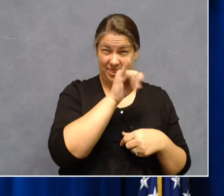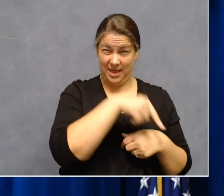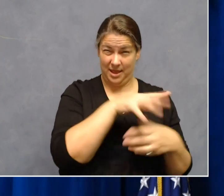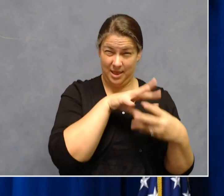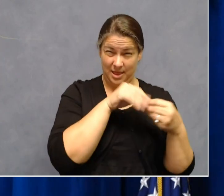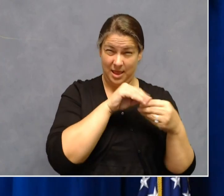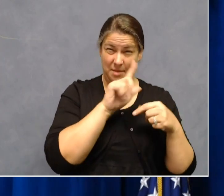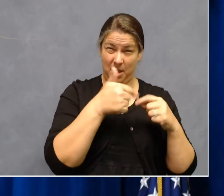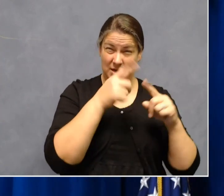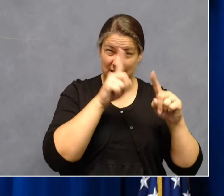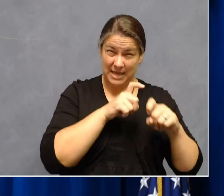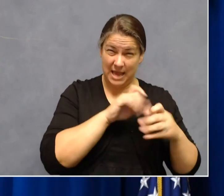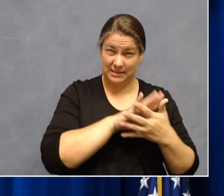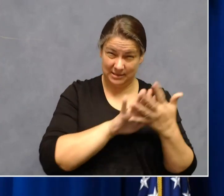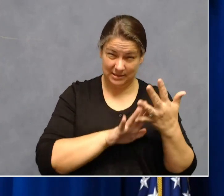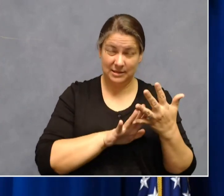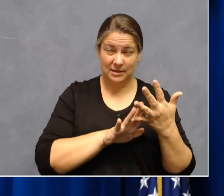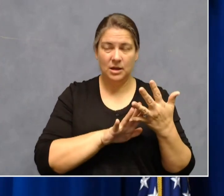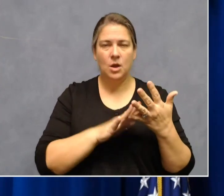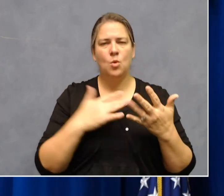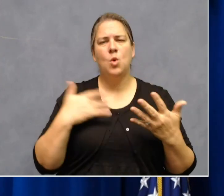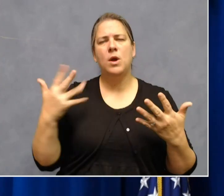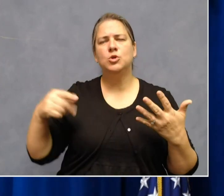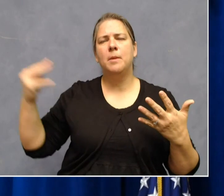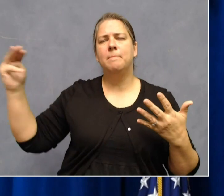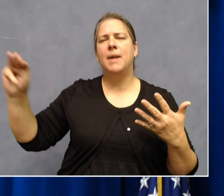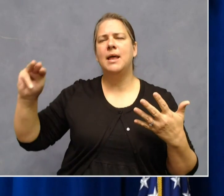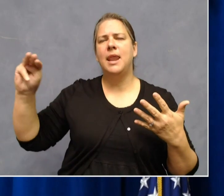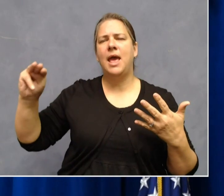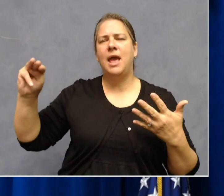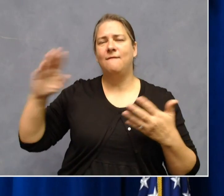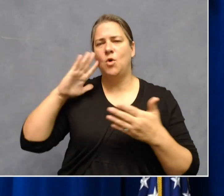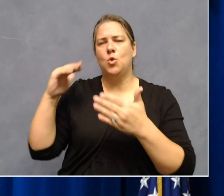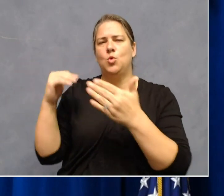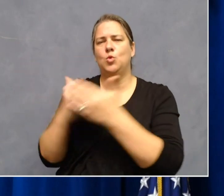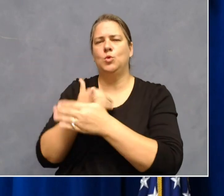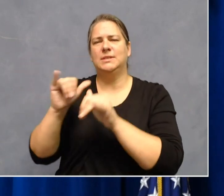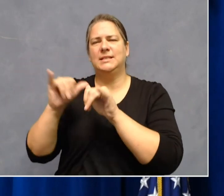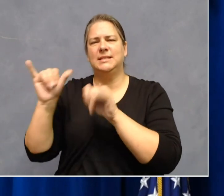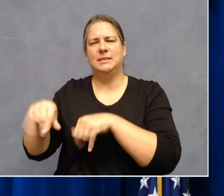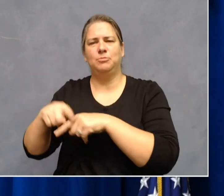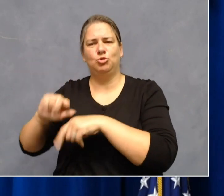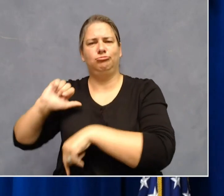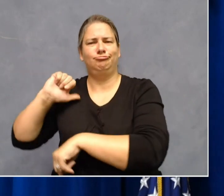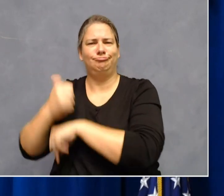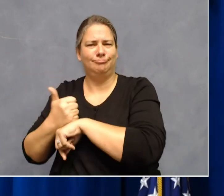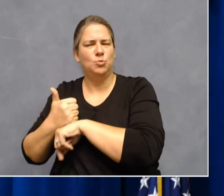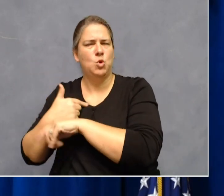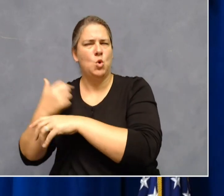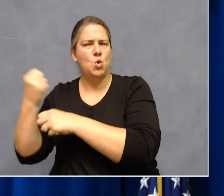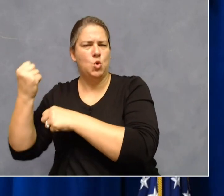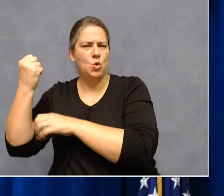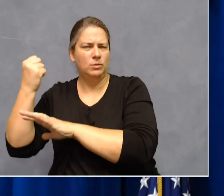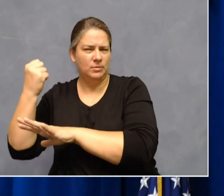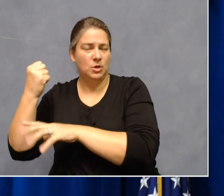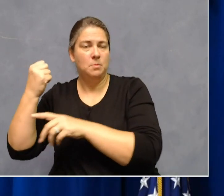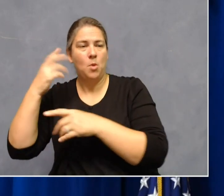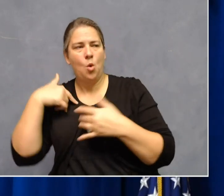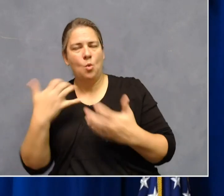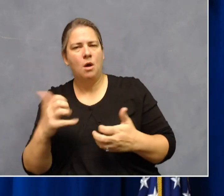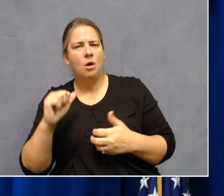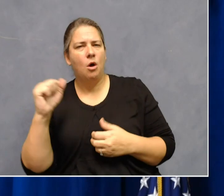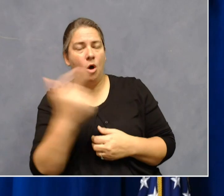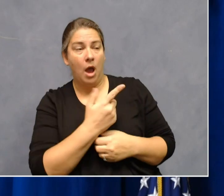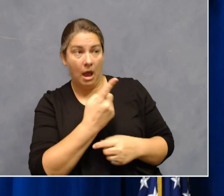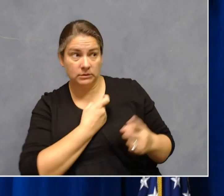We will answer them because we want everybody to fully understand it and to support it even. Because again, this